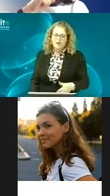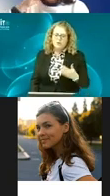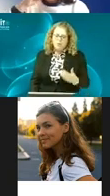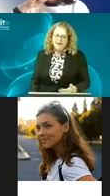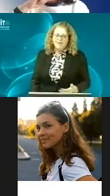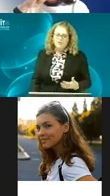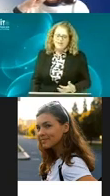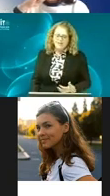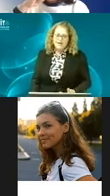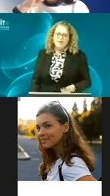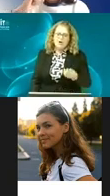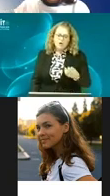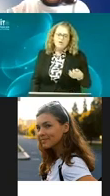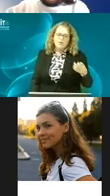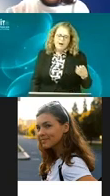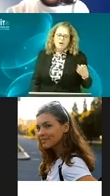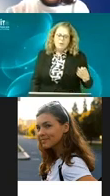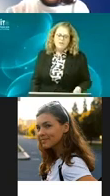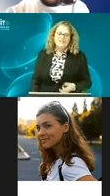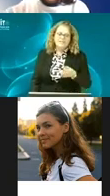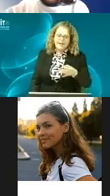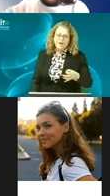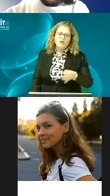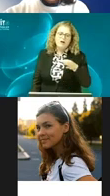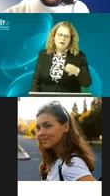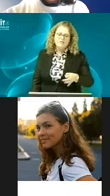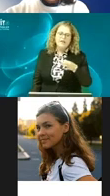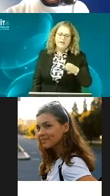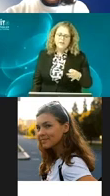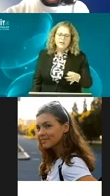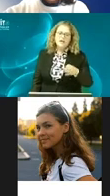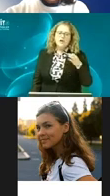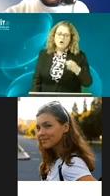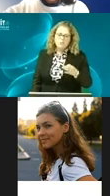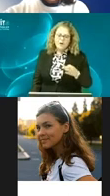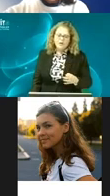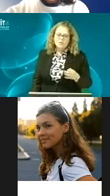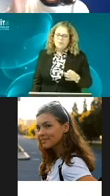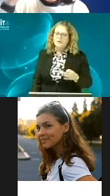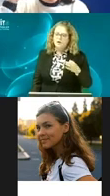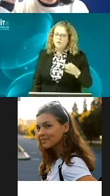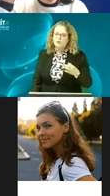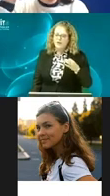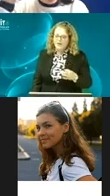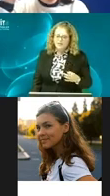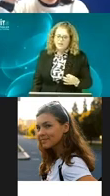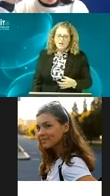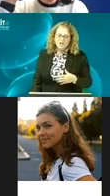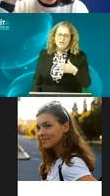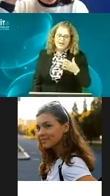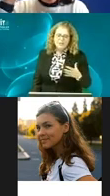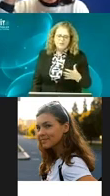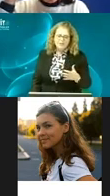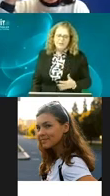with a white dress. Their only remark was, "Take her off the heels. No pregnant woman goes with the heels."